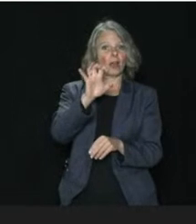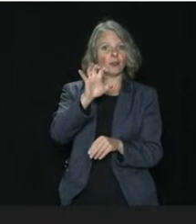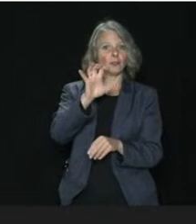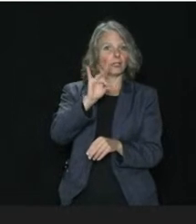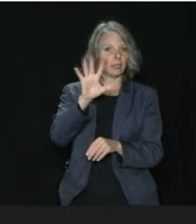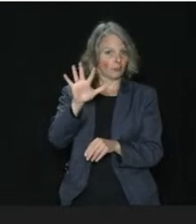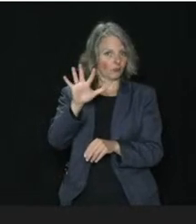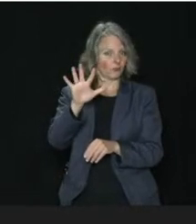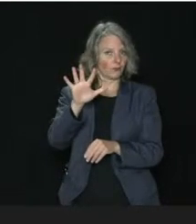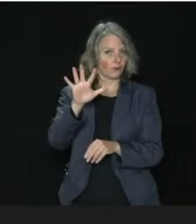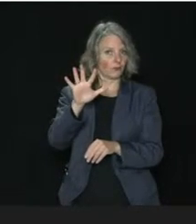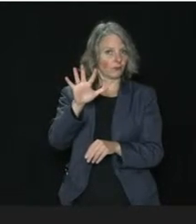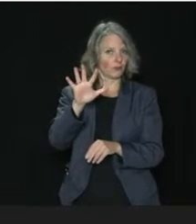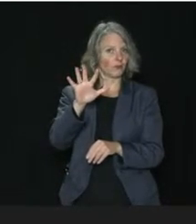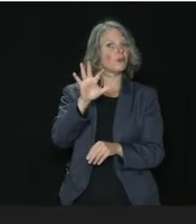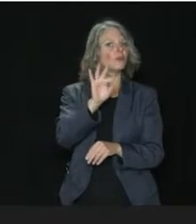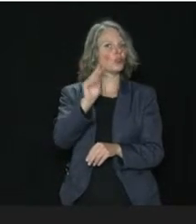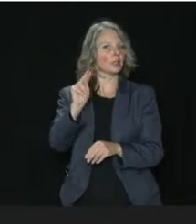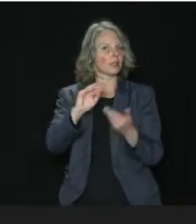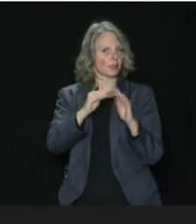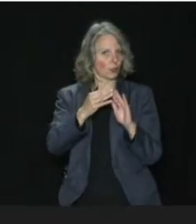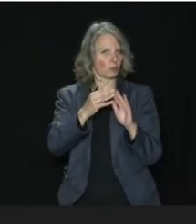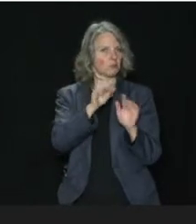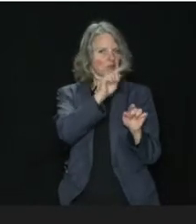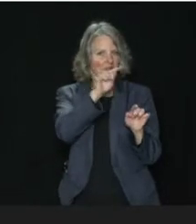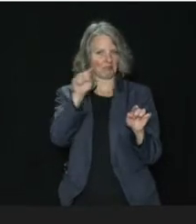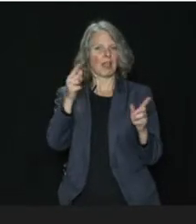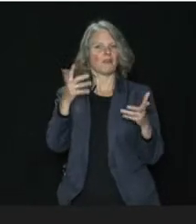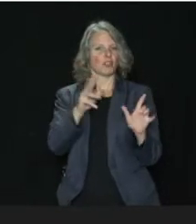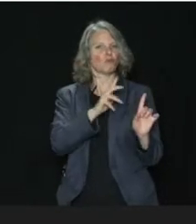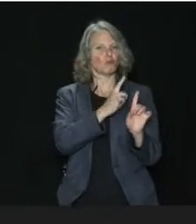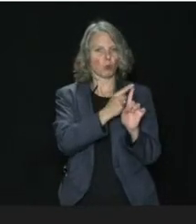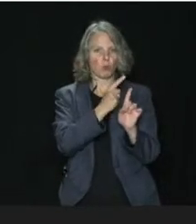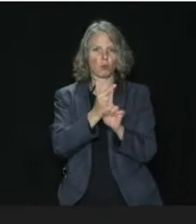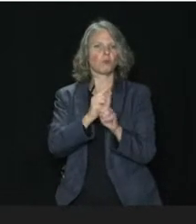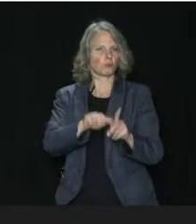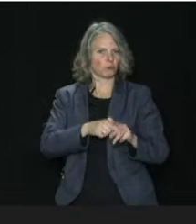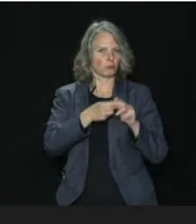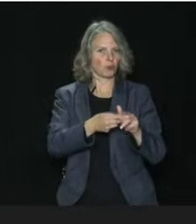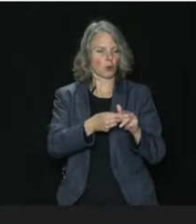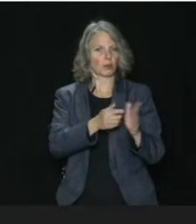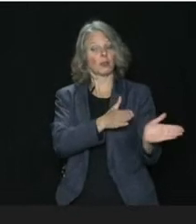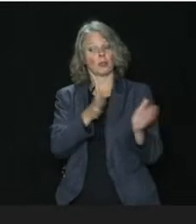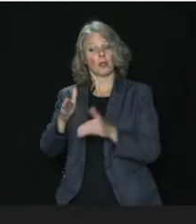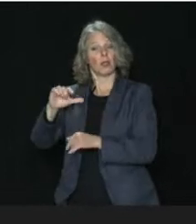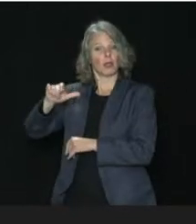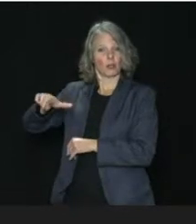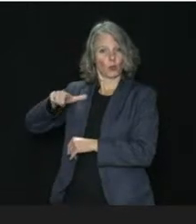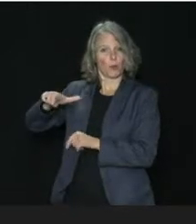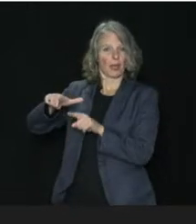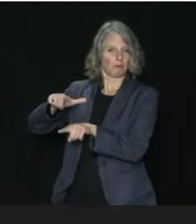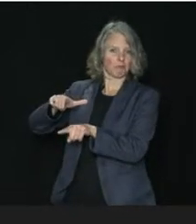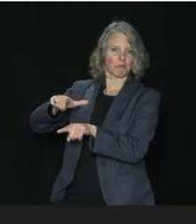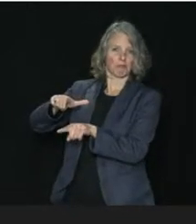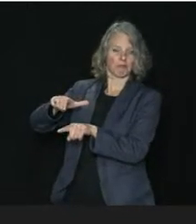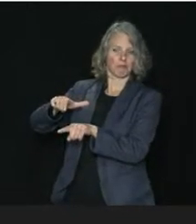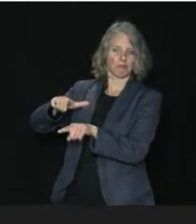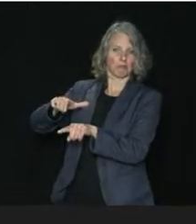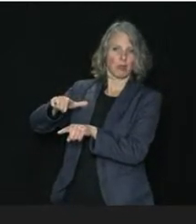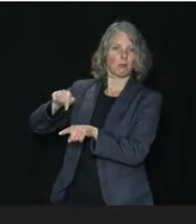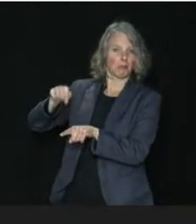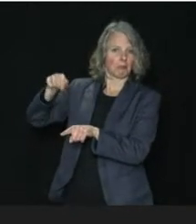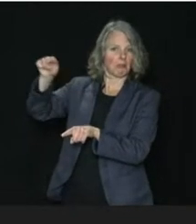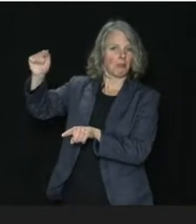585 First Nations communities have vaccination programs underway. In Quebec, it has happened in all communities.